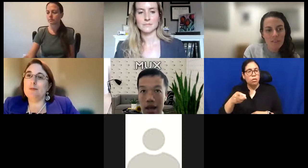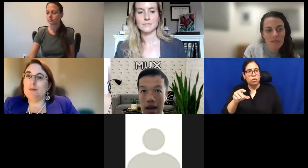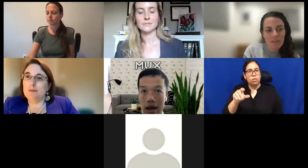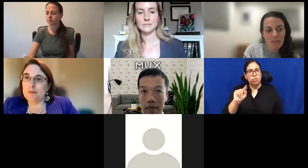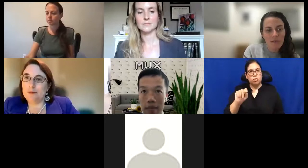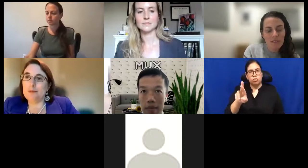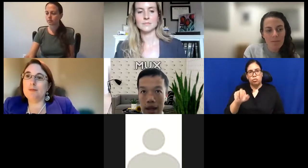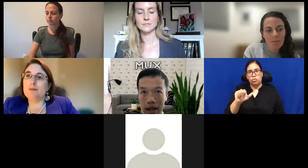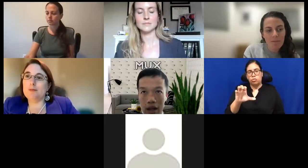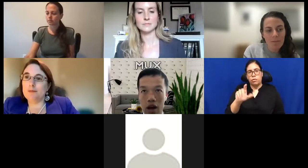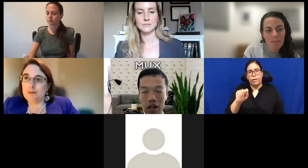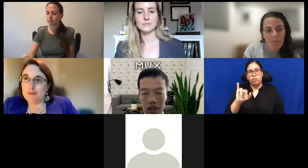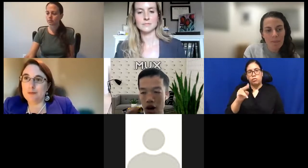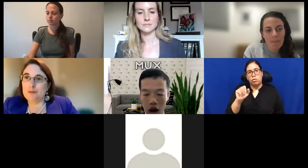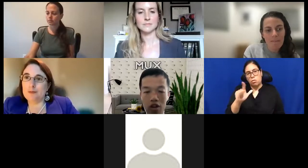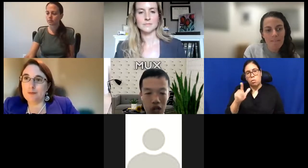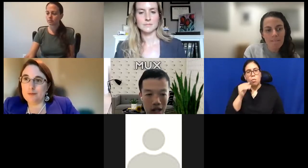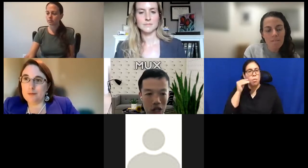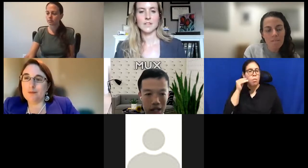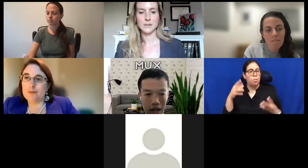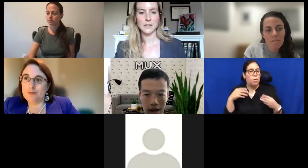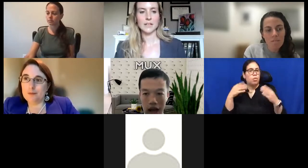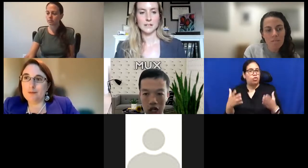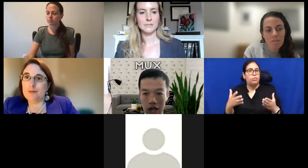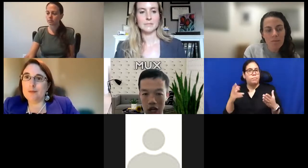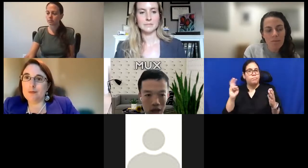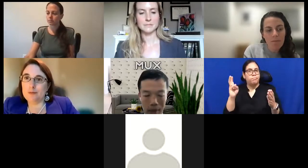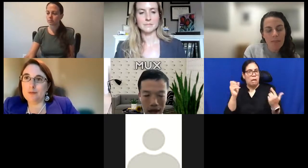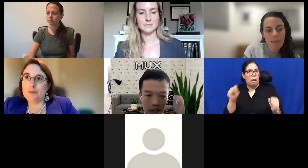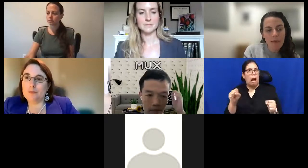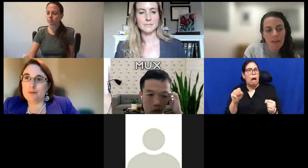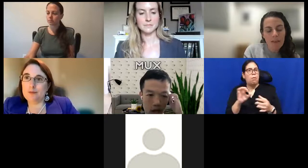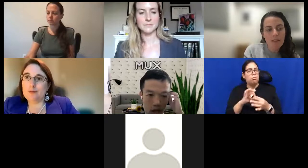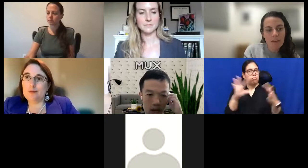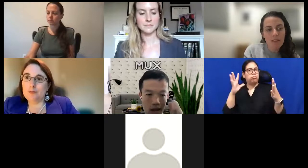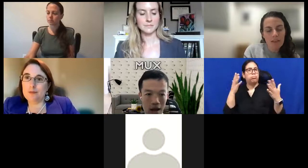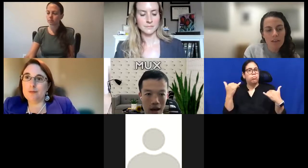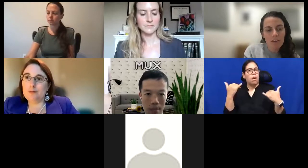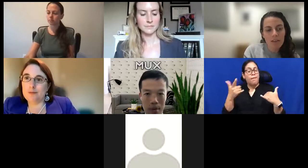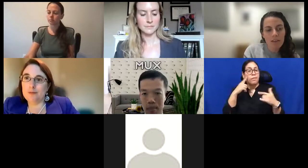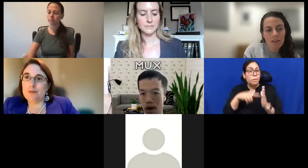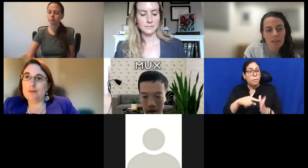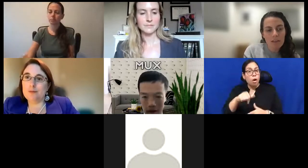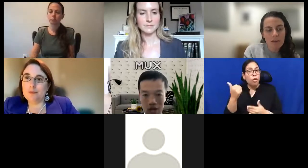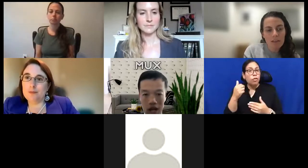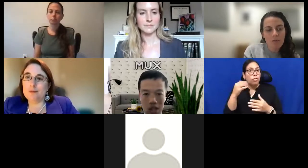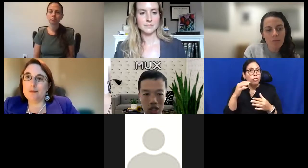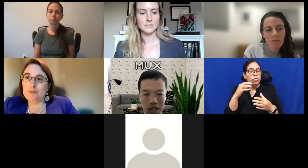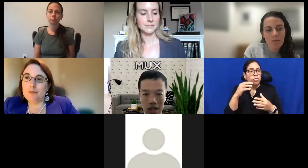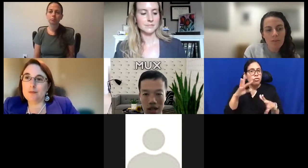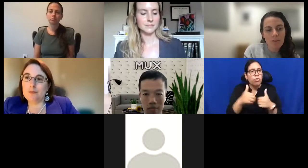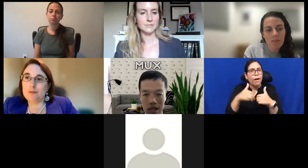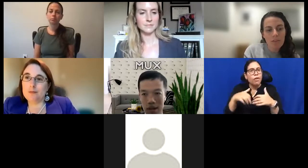unlock, like, there are other challenges that Ashley and Angela and the panelists have mentioned, but barring